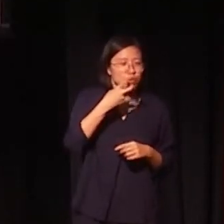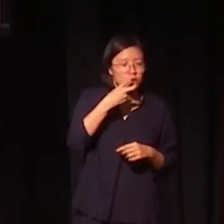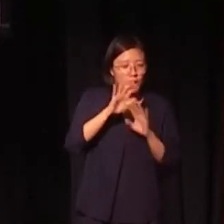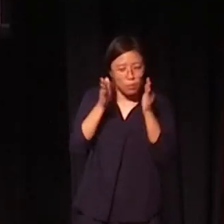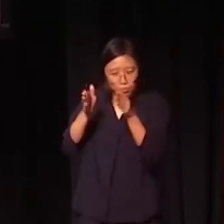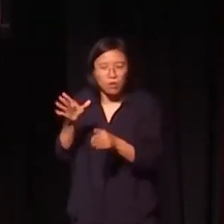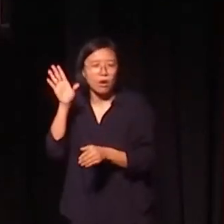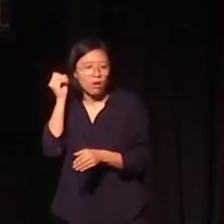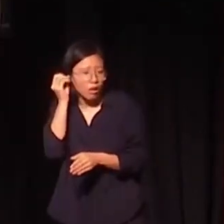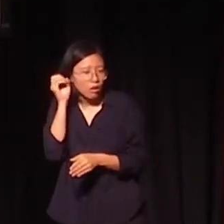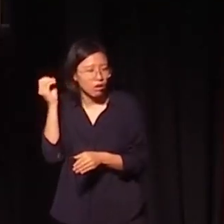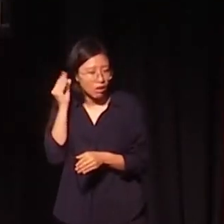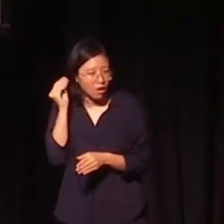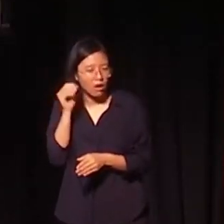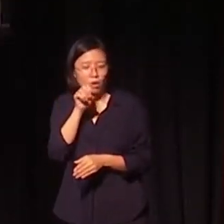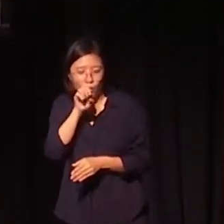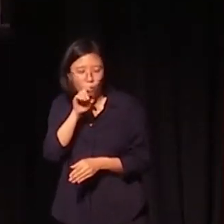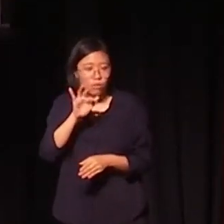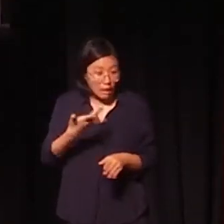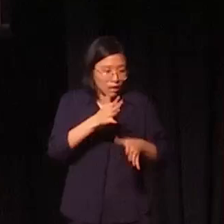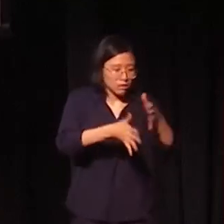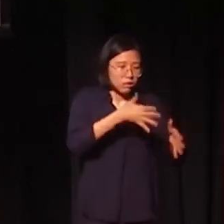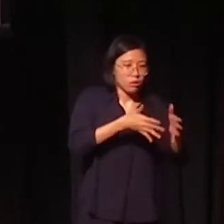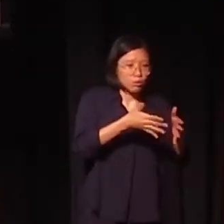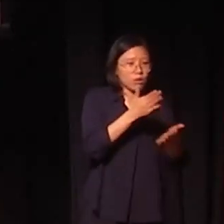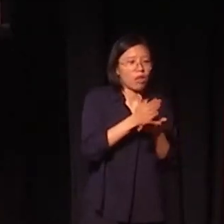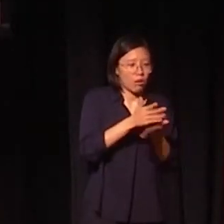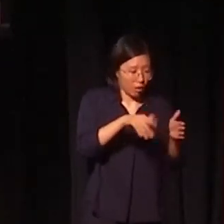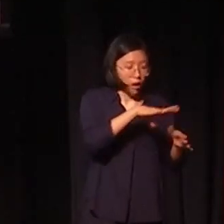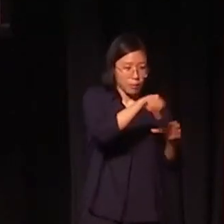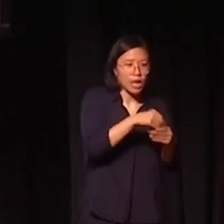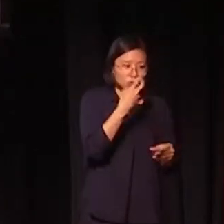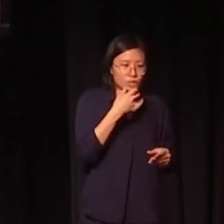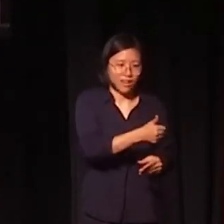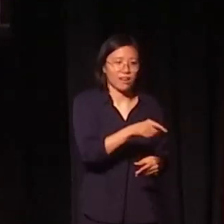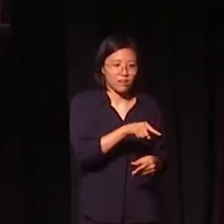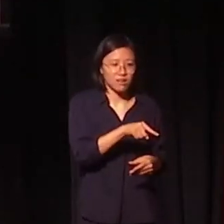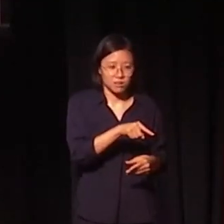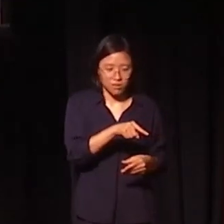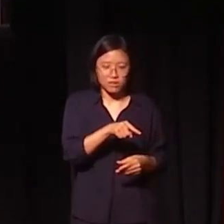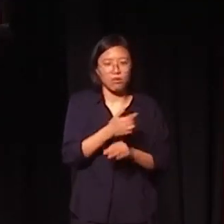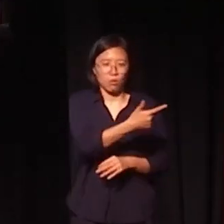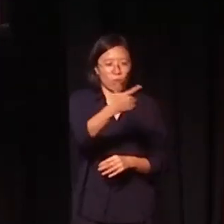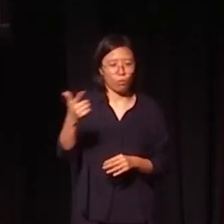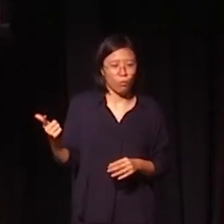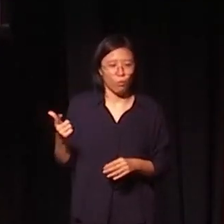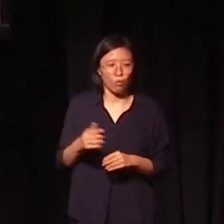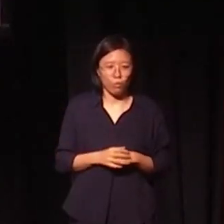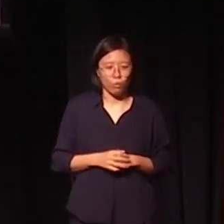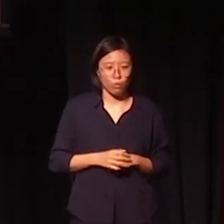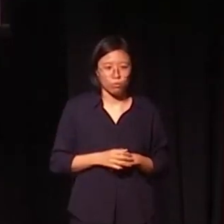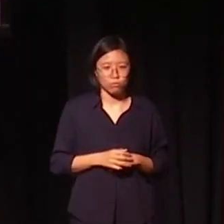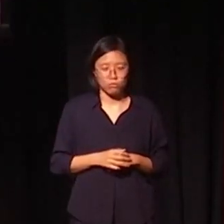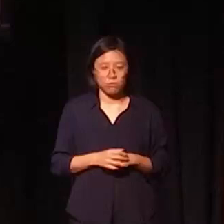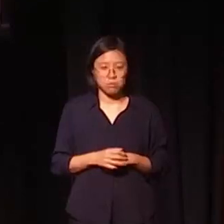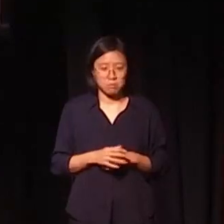signed languages are also languages. And there are many common misperceptions about sign languages.